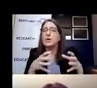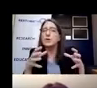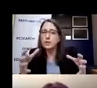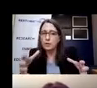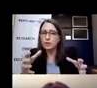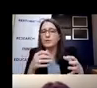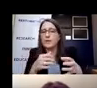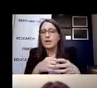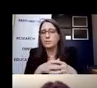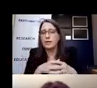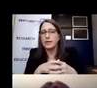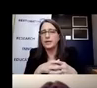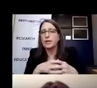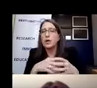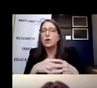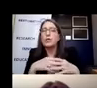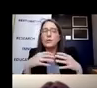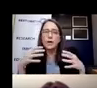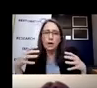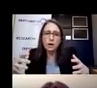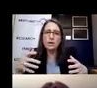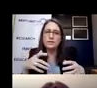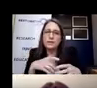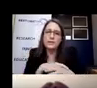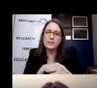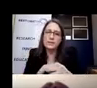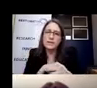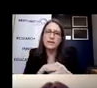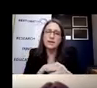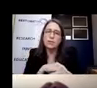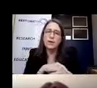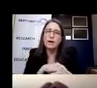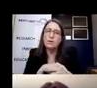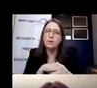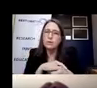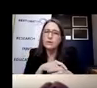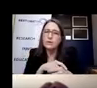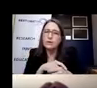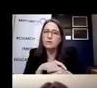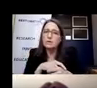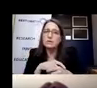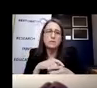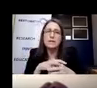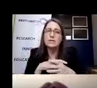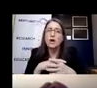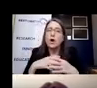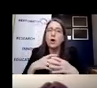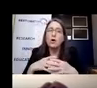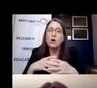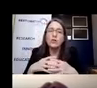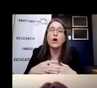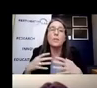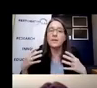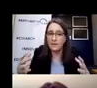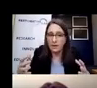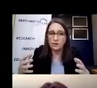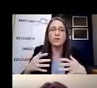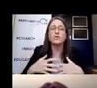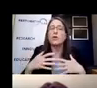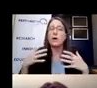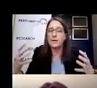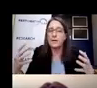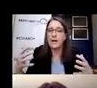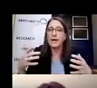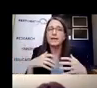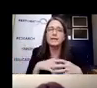resources, or they don't have the help they need, or that we are living in a society where older adults' needs are they're not being valued